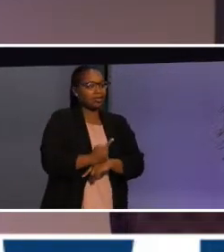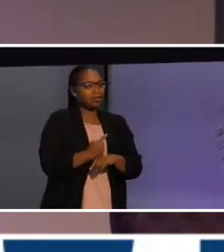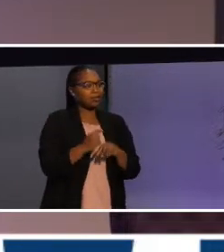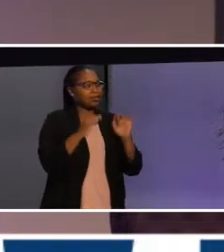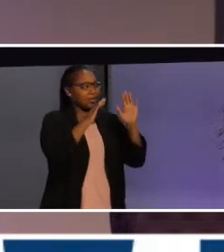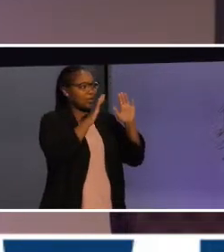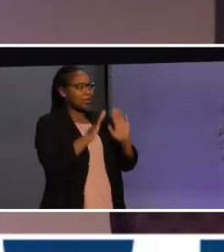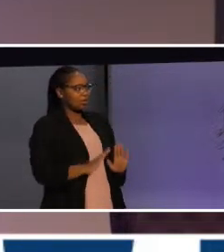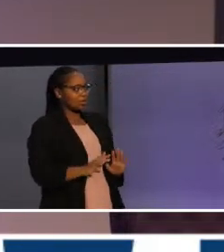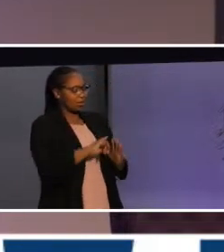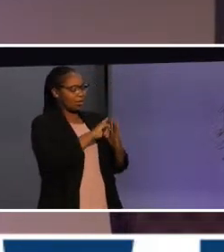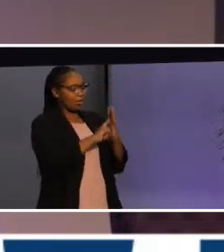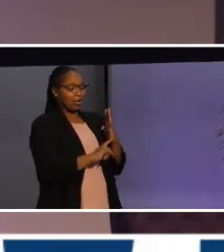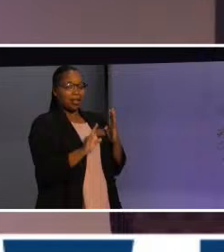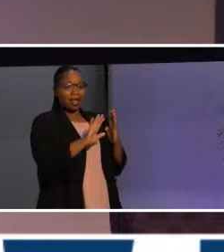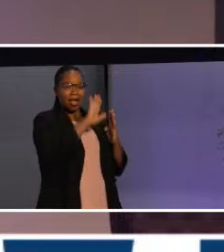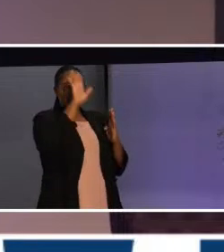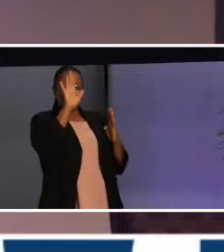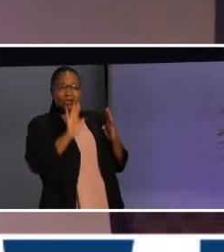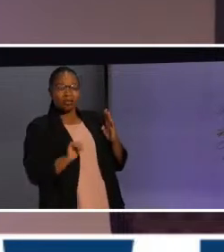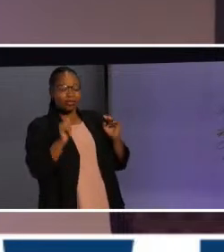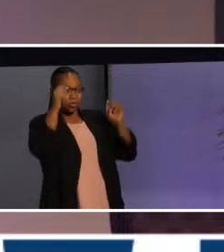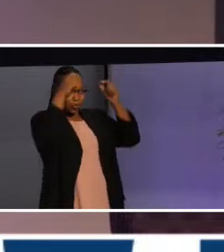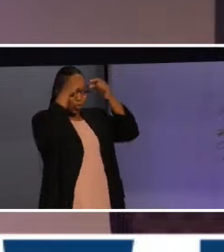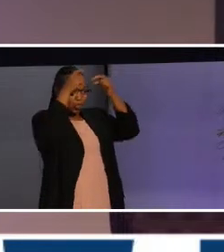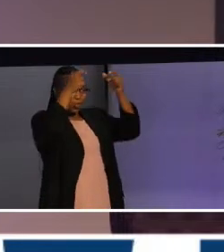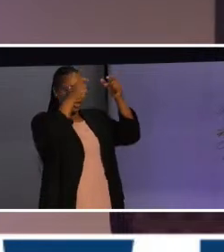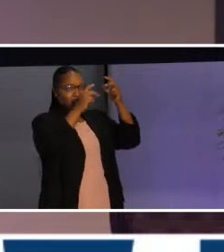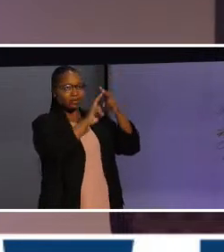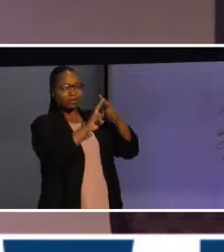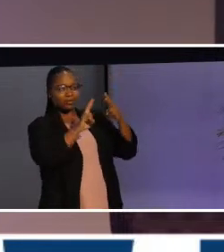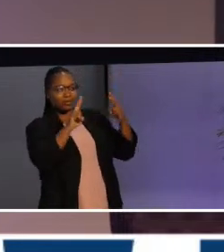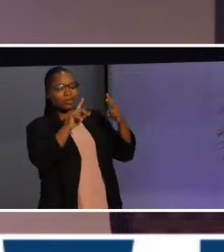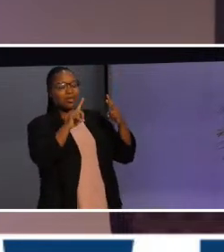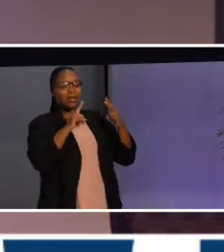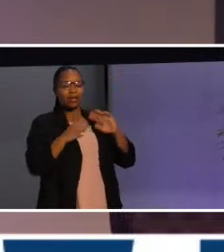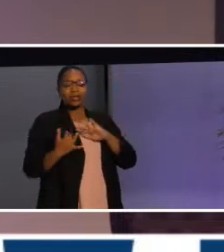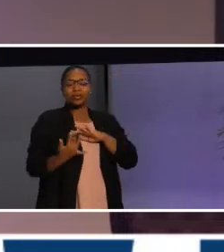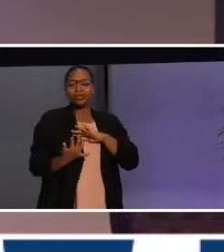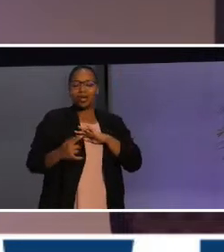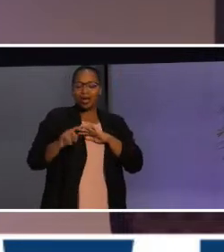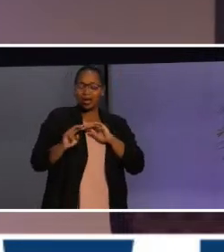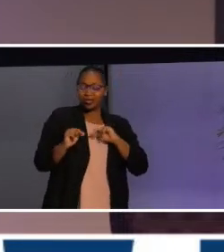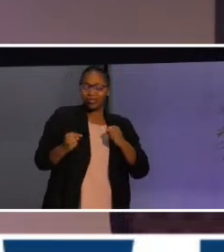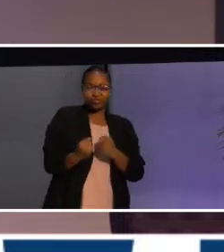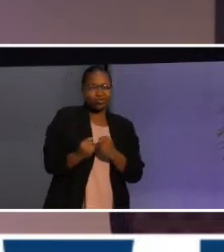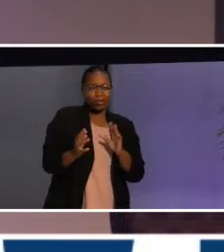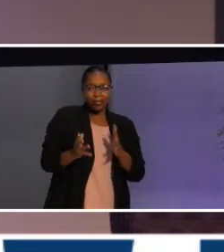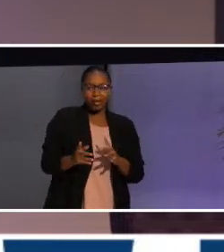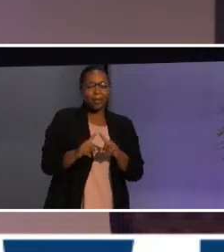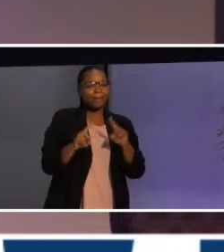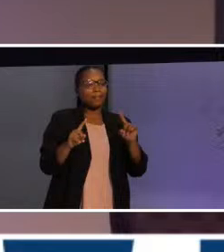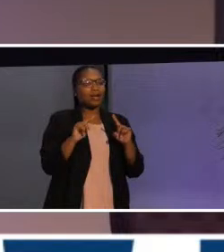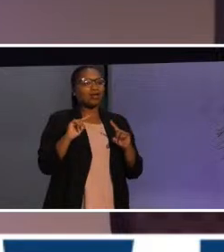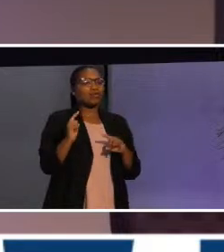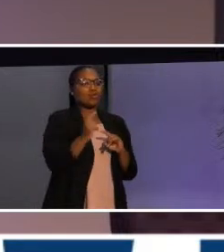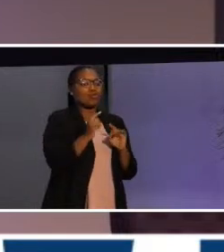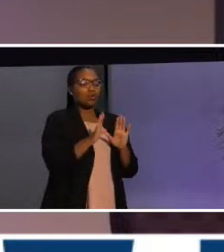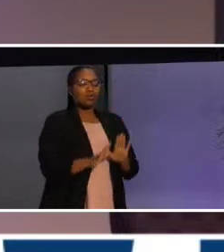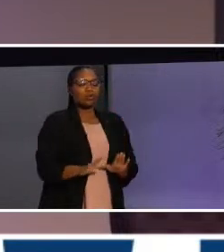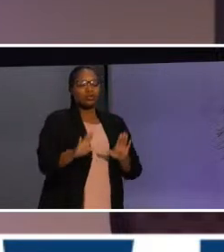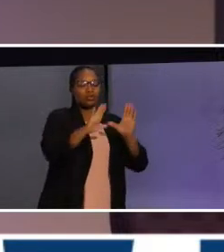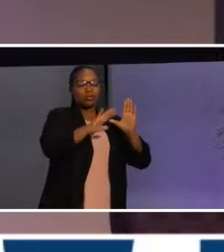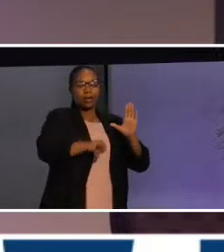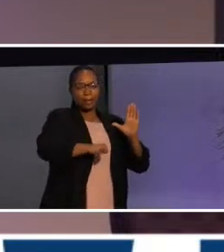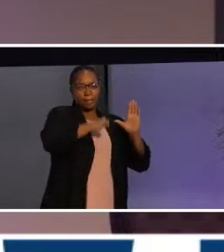African queens inspire not only our national but also our continental pride. It